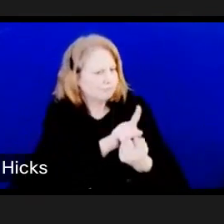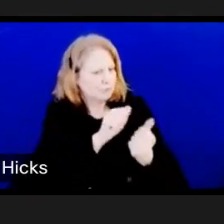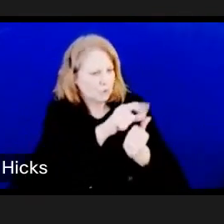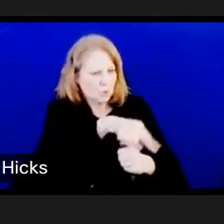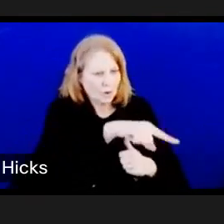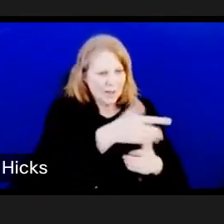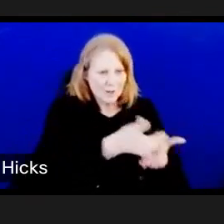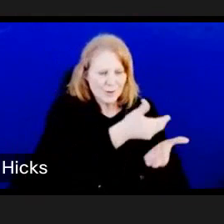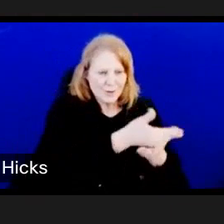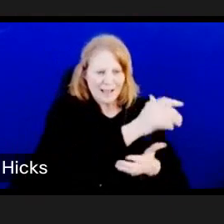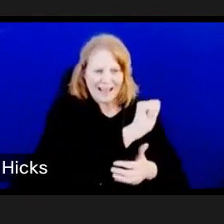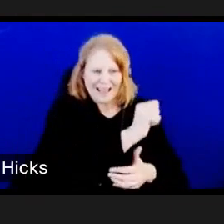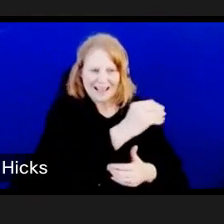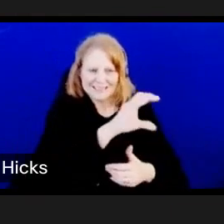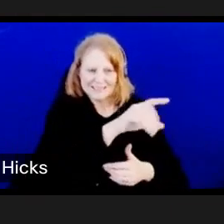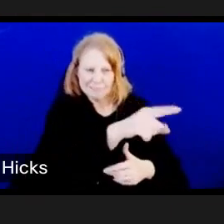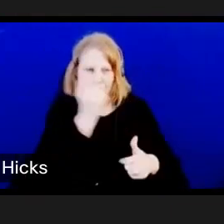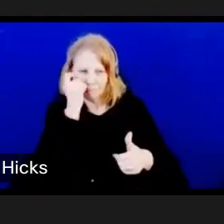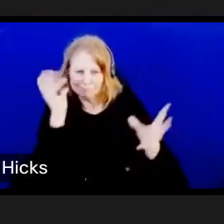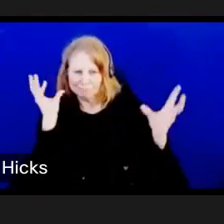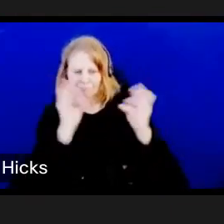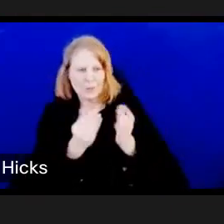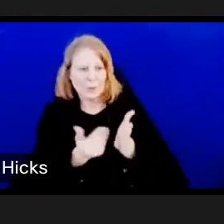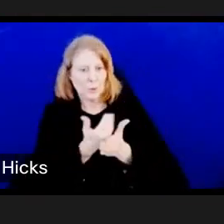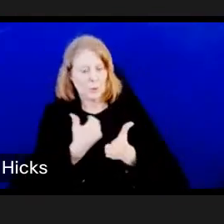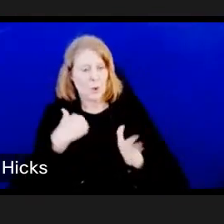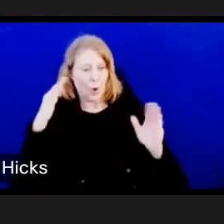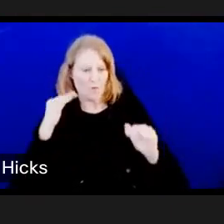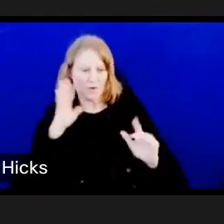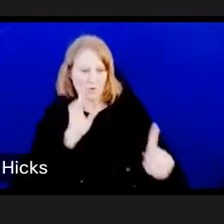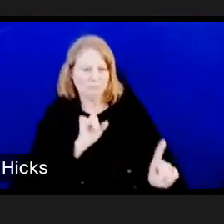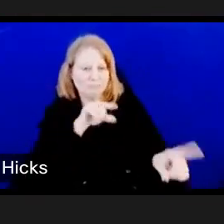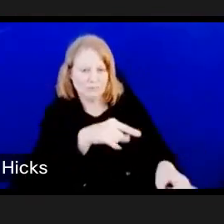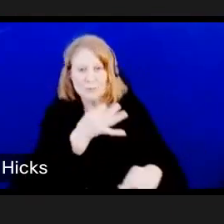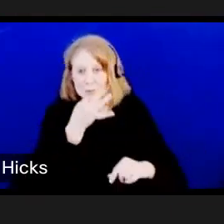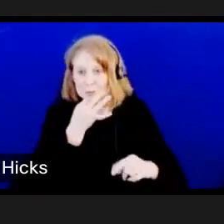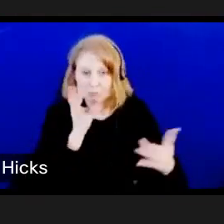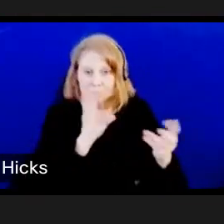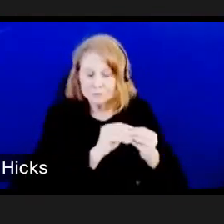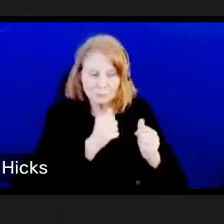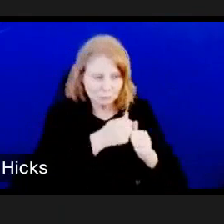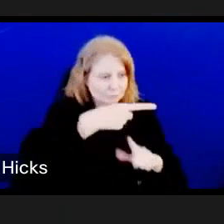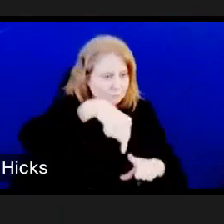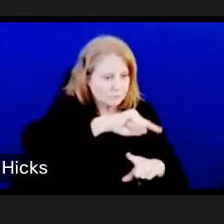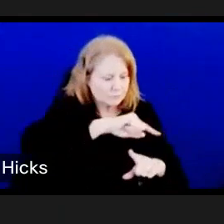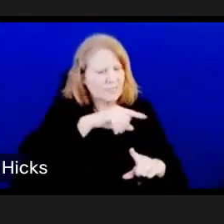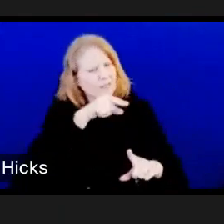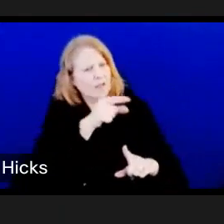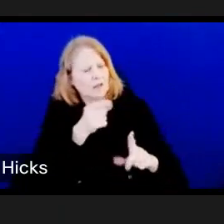just had your first meeting in January, and so hopefully we'll get out there soon. You raised a couple of things, and so let me see if I can